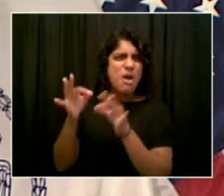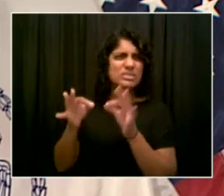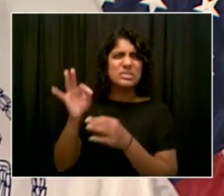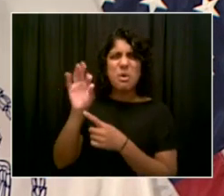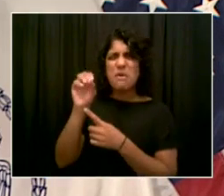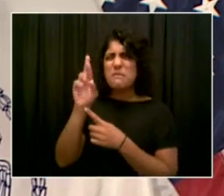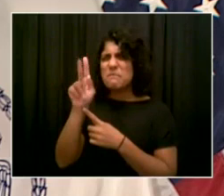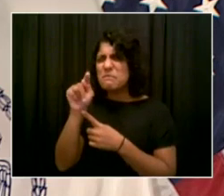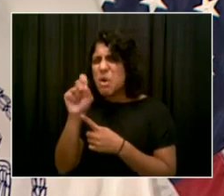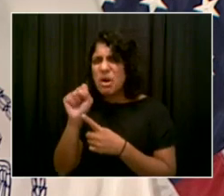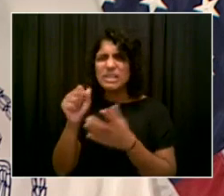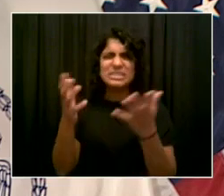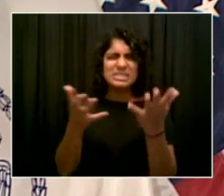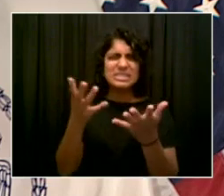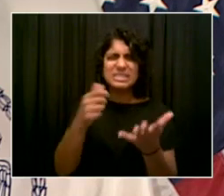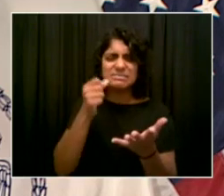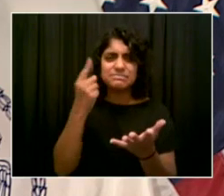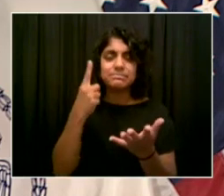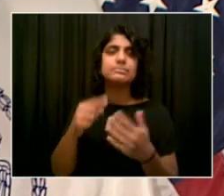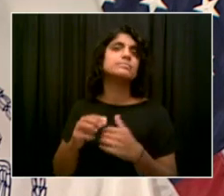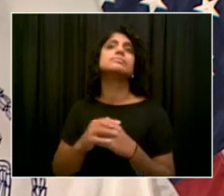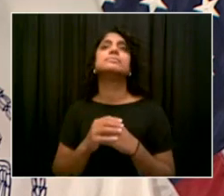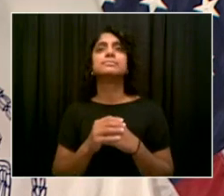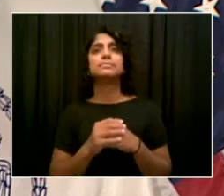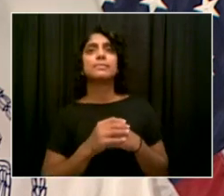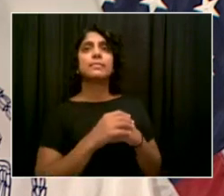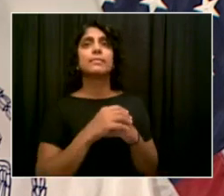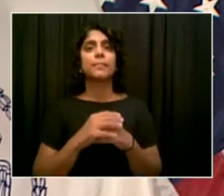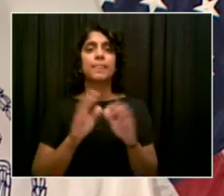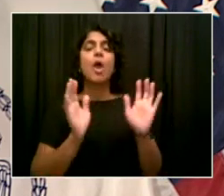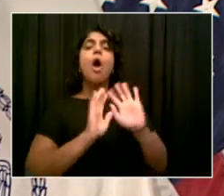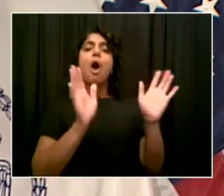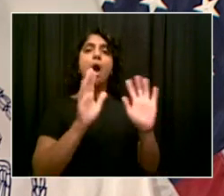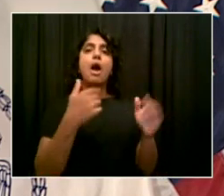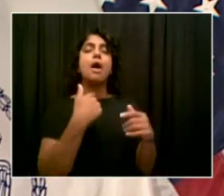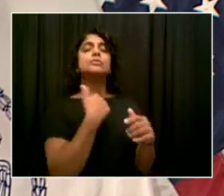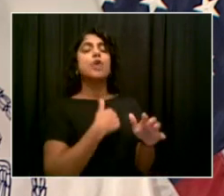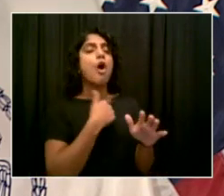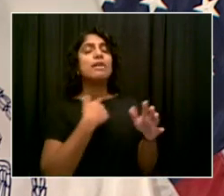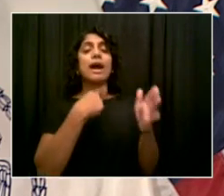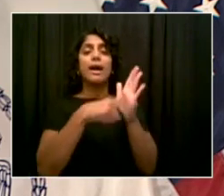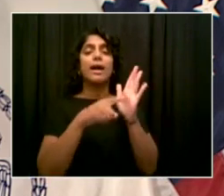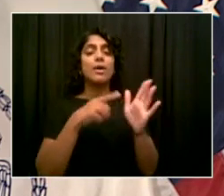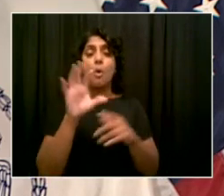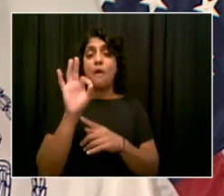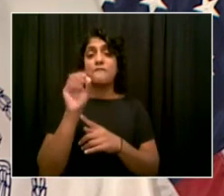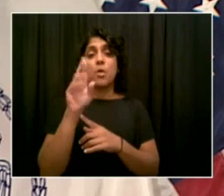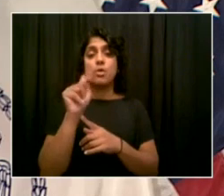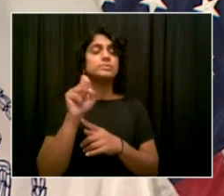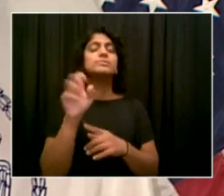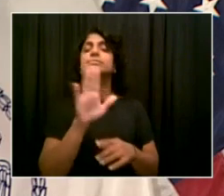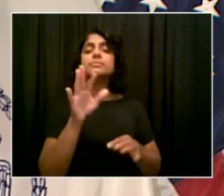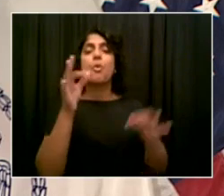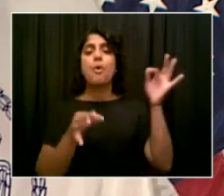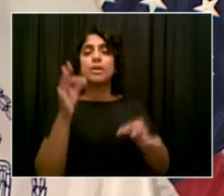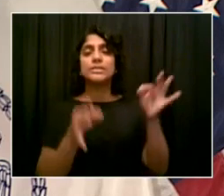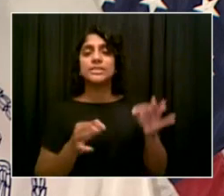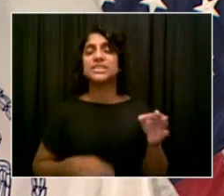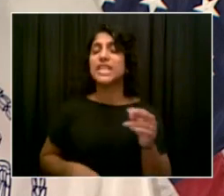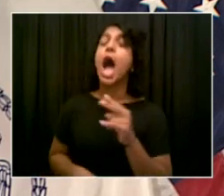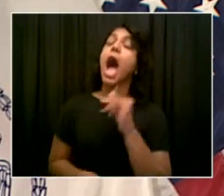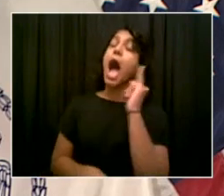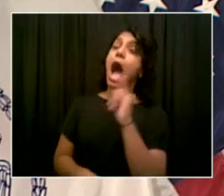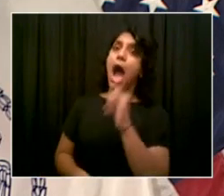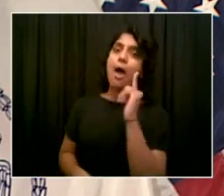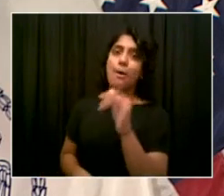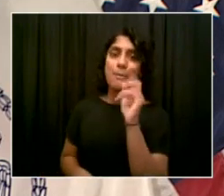Yes. Yeah, I did not see your story. I apologize. Well, look, obviously, anything involving the courts, that's the Office of Court Administration, and the